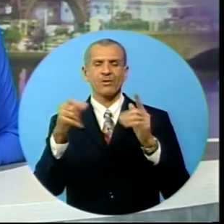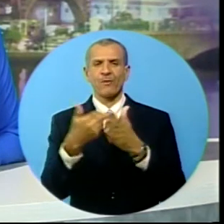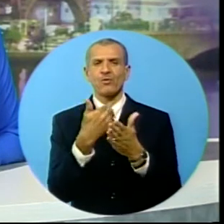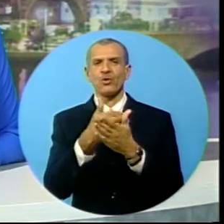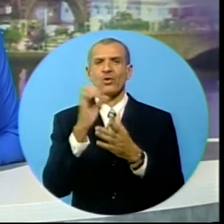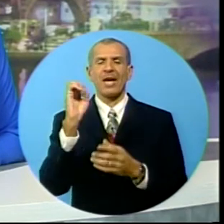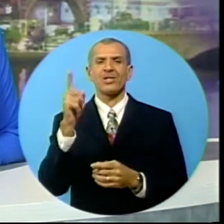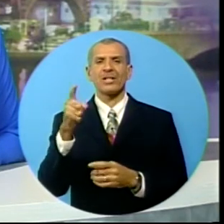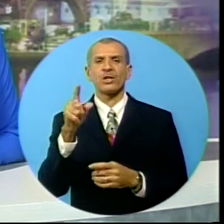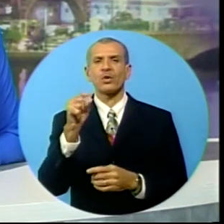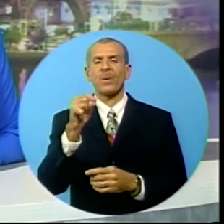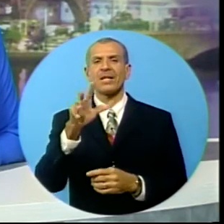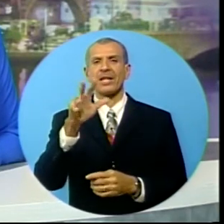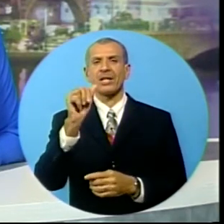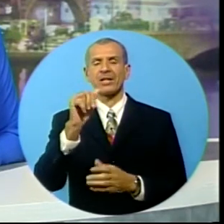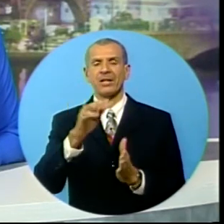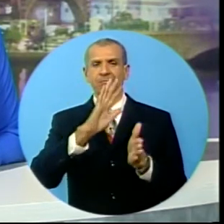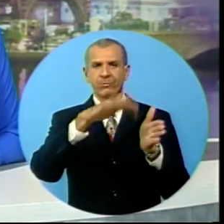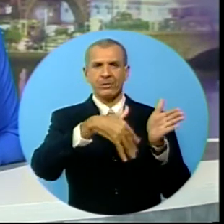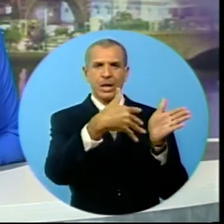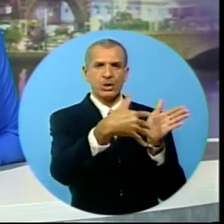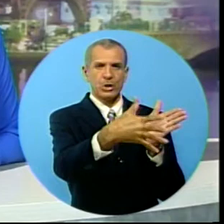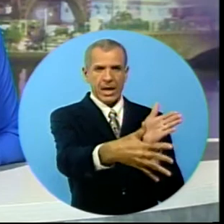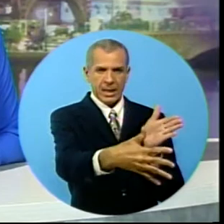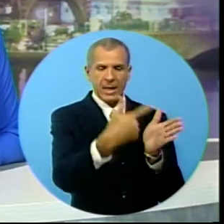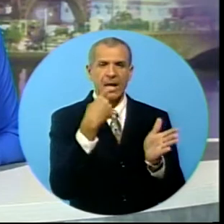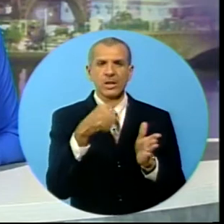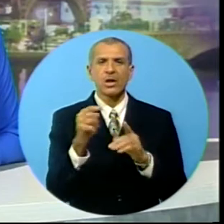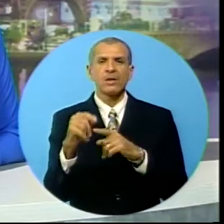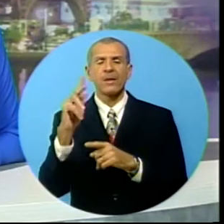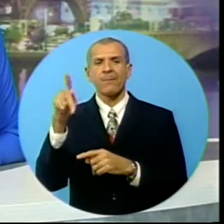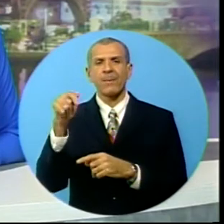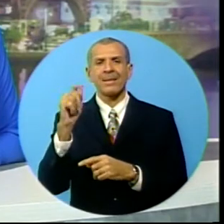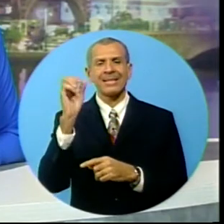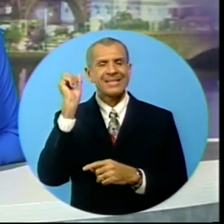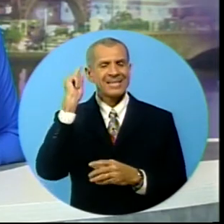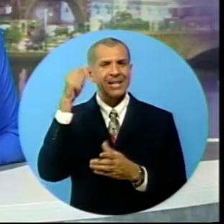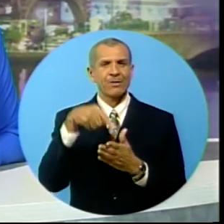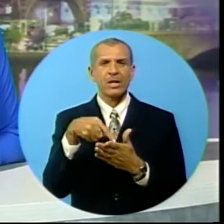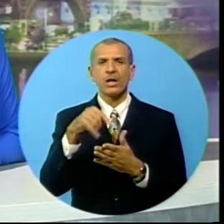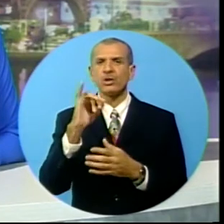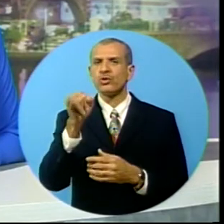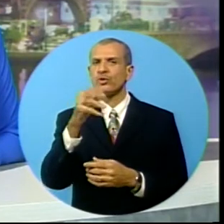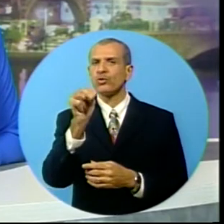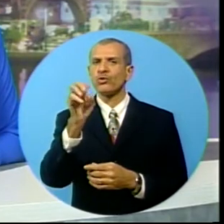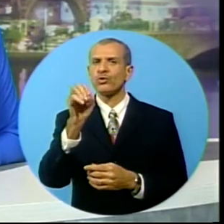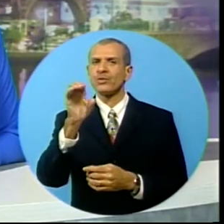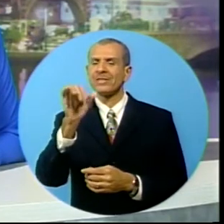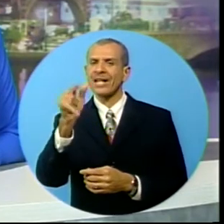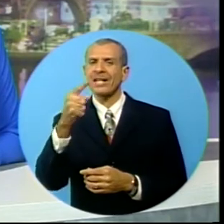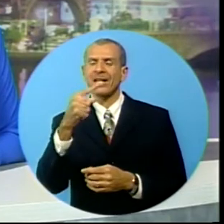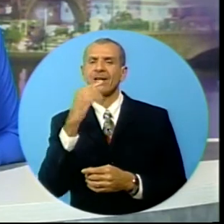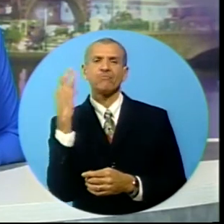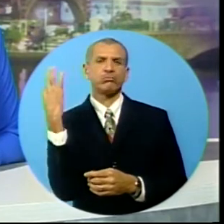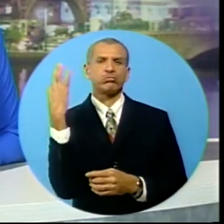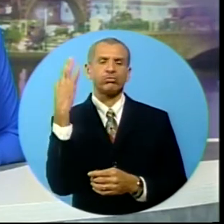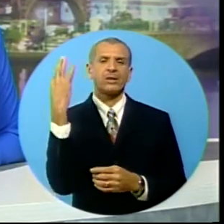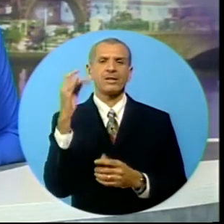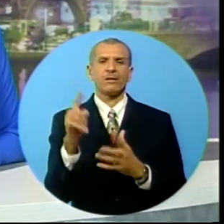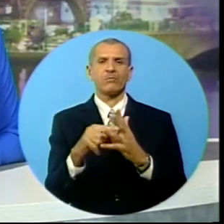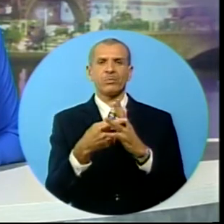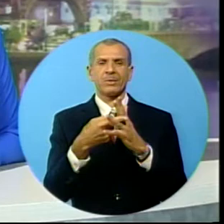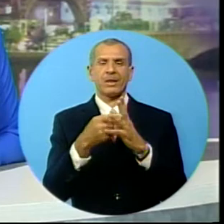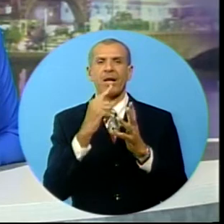Education 2030 agenda. It came as Permanent Secretary in the Ministry of Education June Chandler addressed the recent opening of the